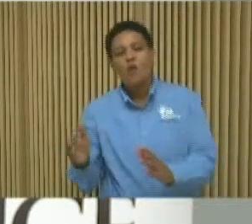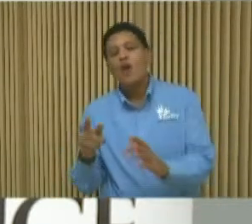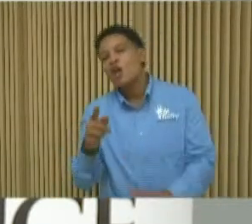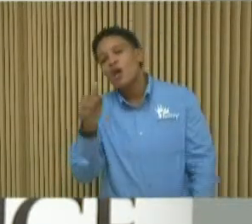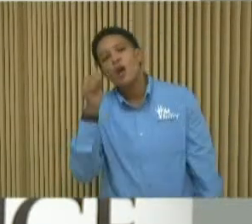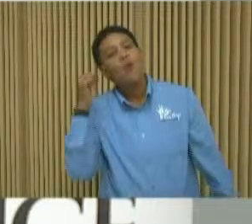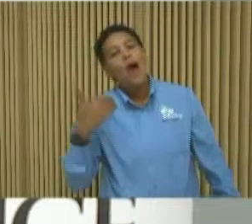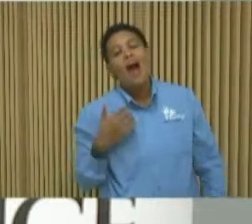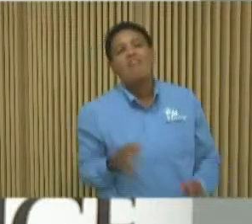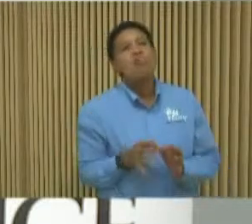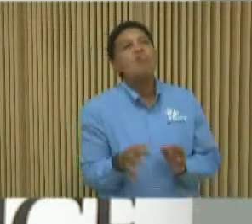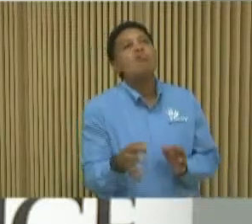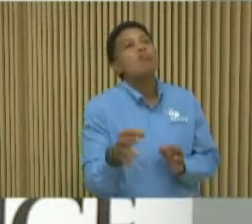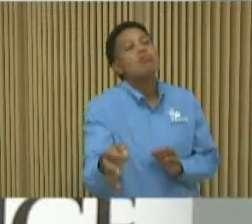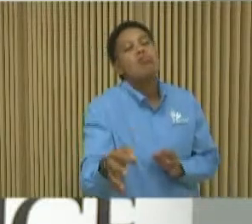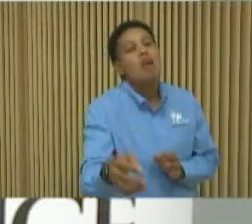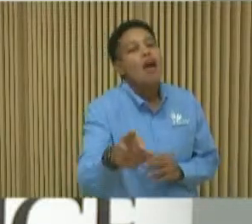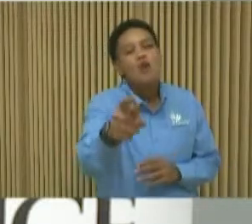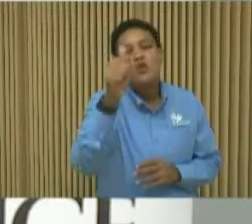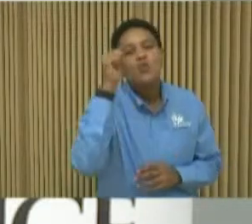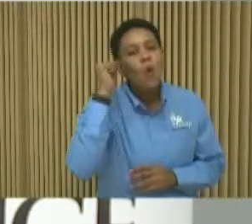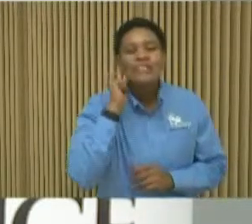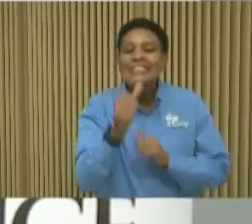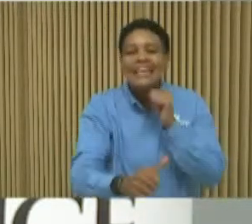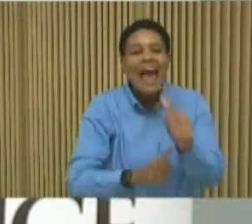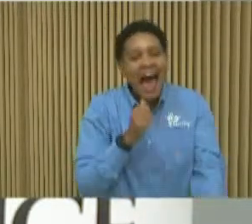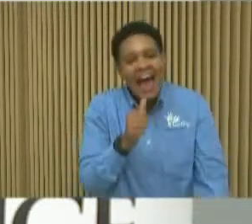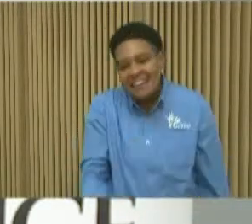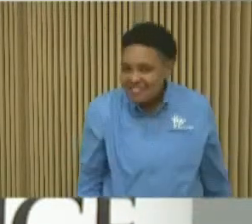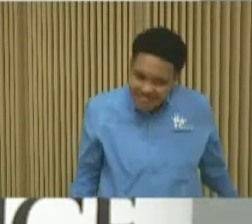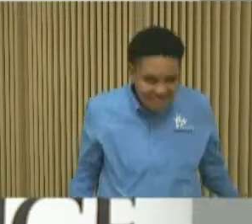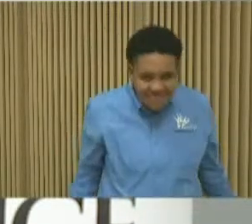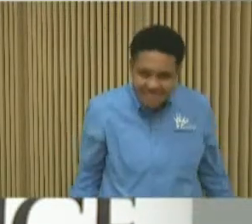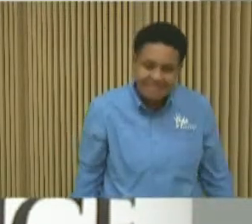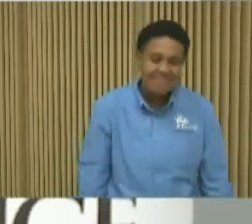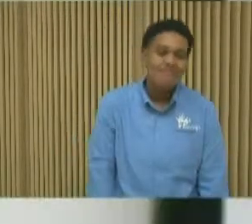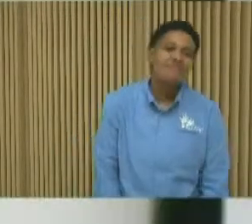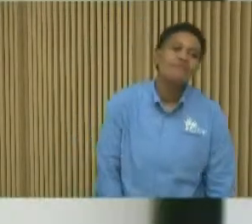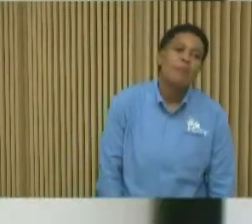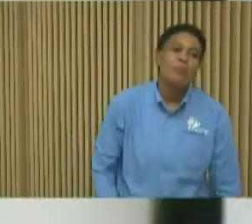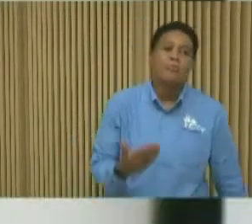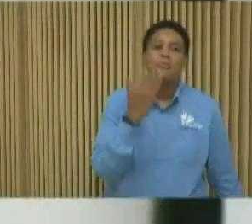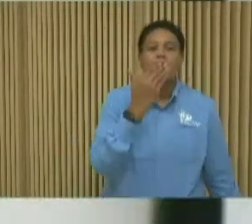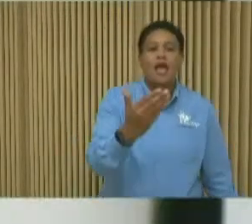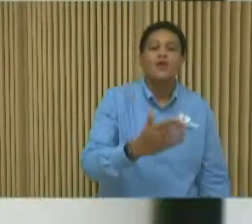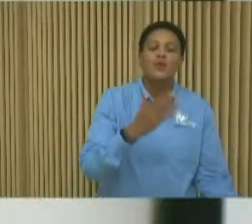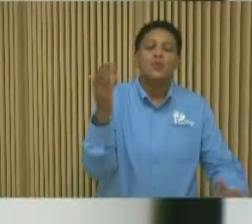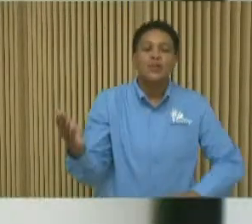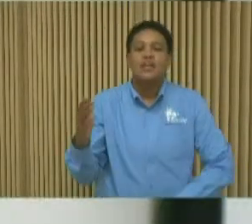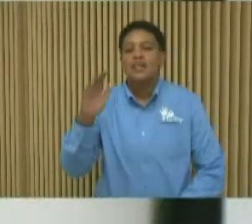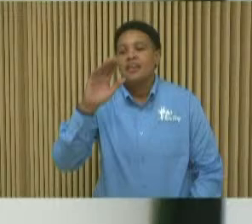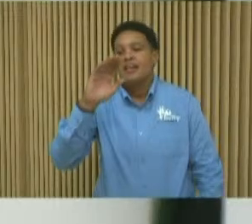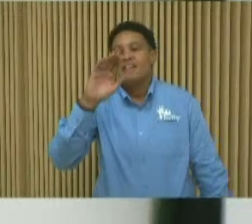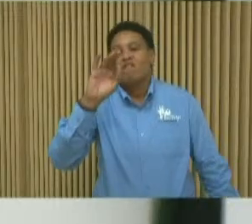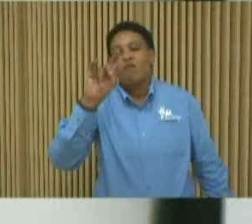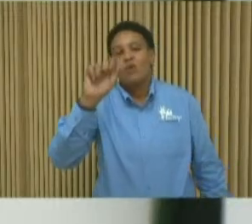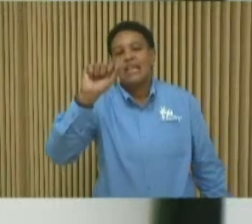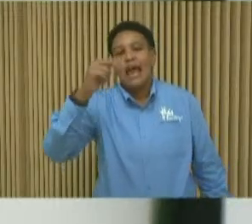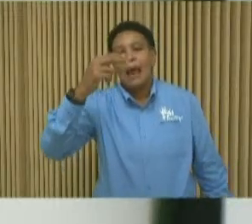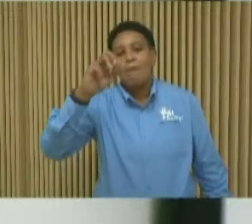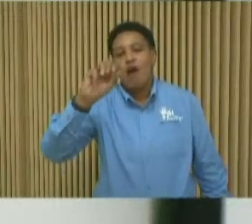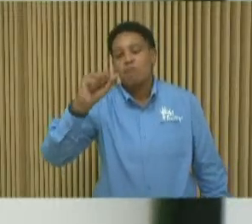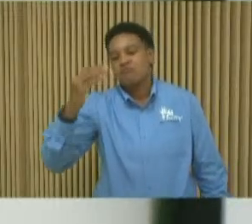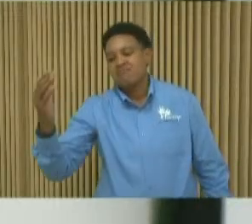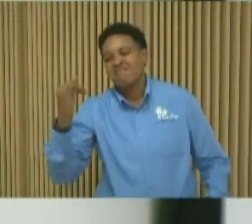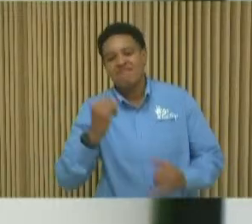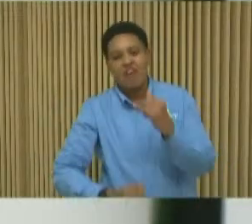have delay and you won't be denied. Okay. All right. Thank you so much, Mrs. Folks Abrams. And finally, Minister